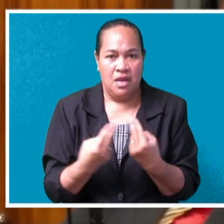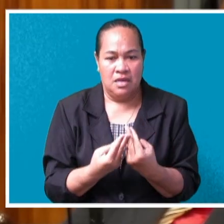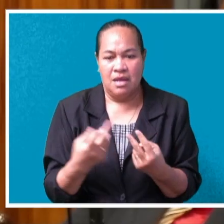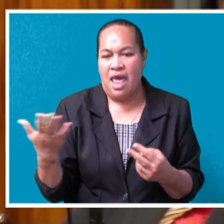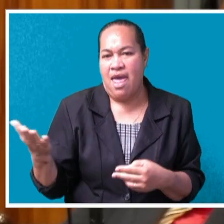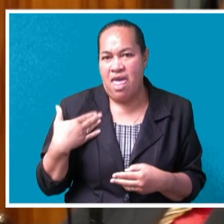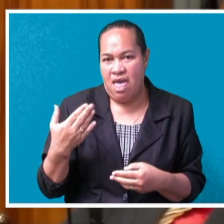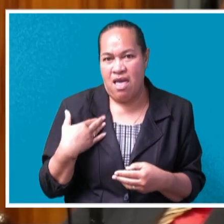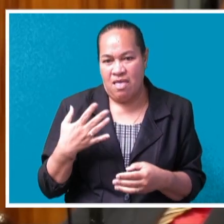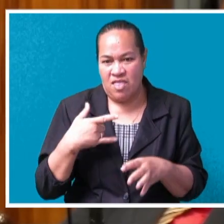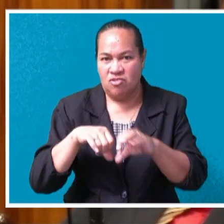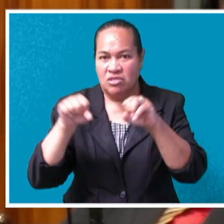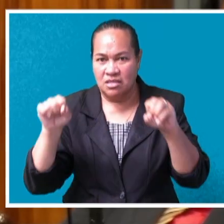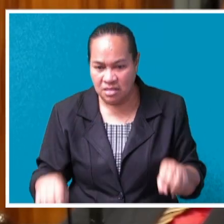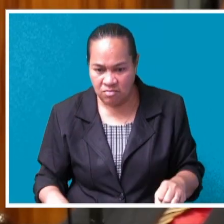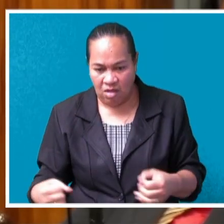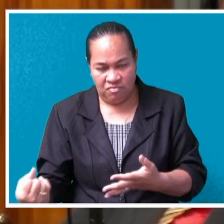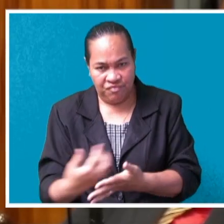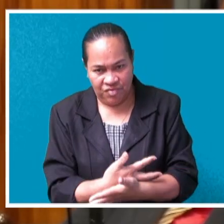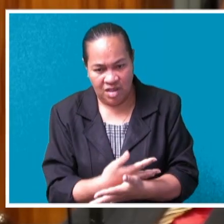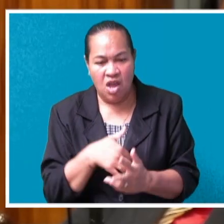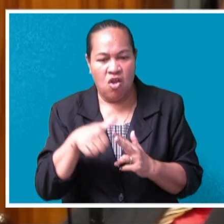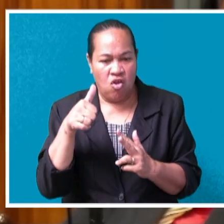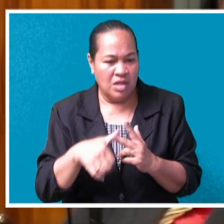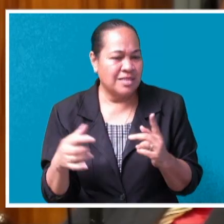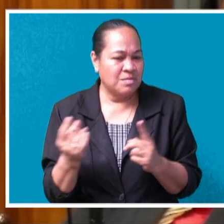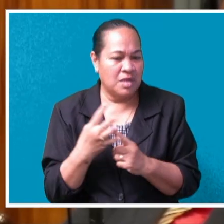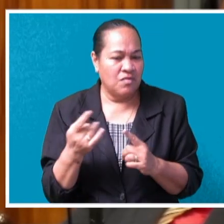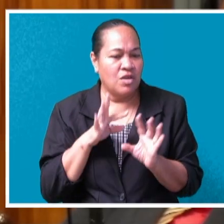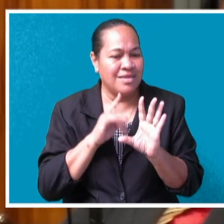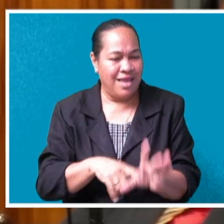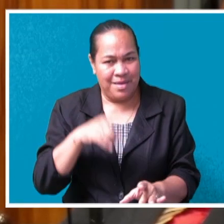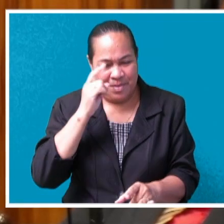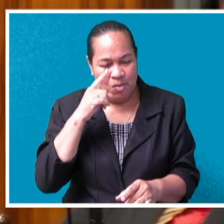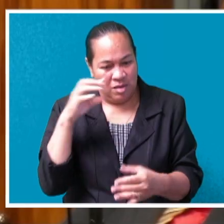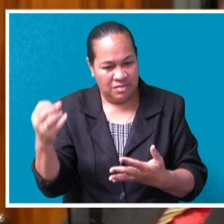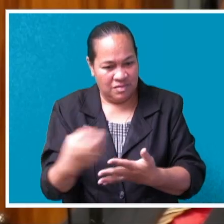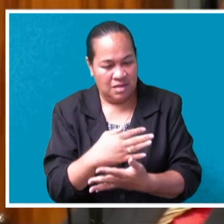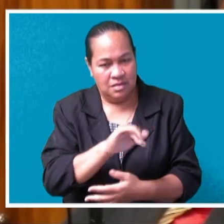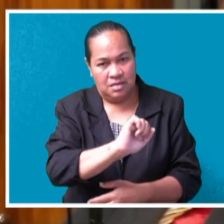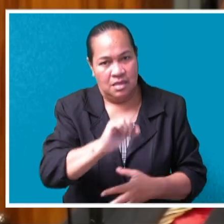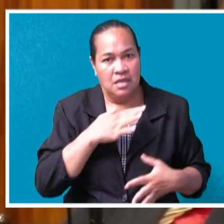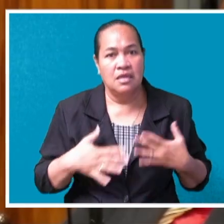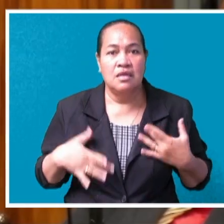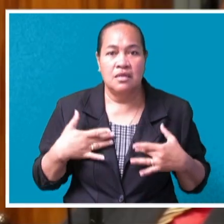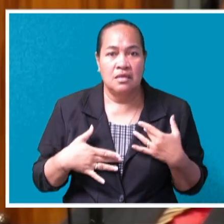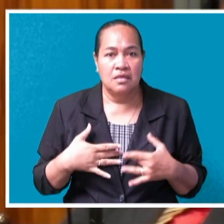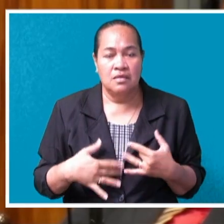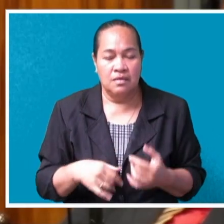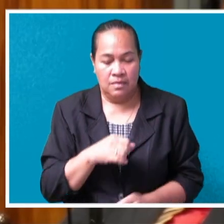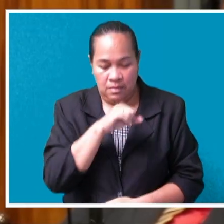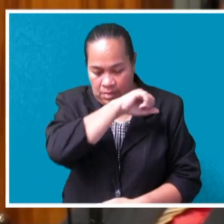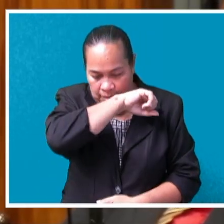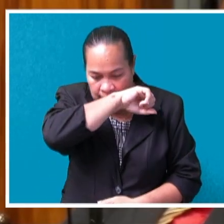systems, and the long-term well-being of young Fijian people. Addressing this issue requires